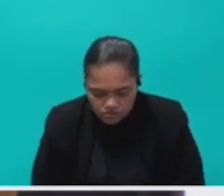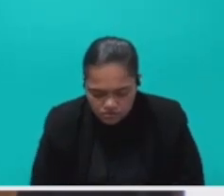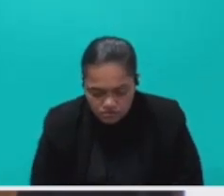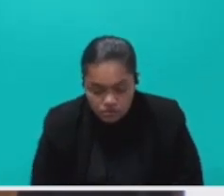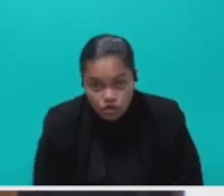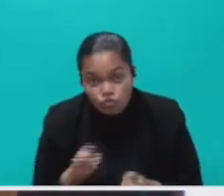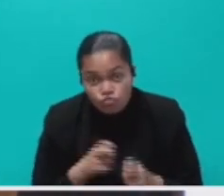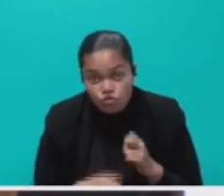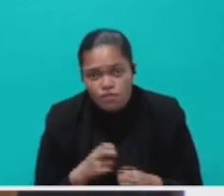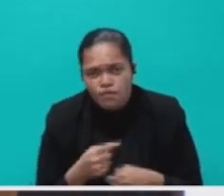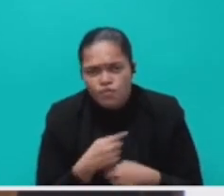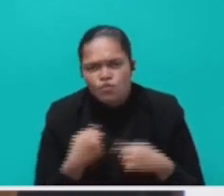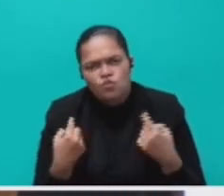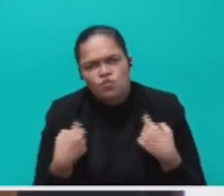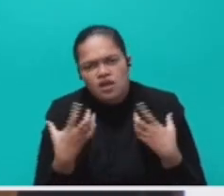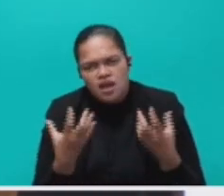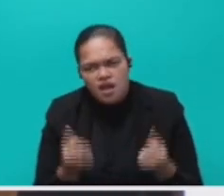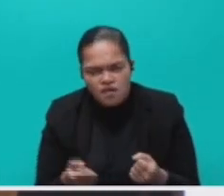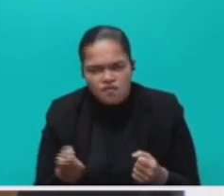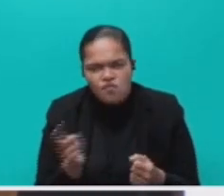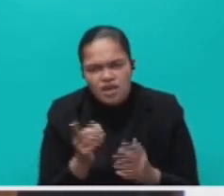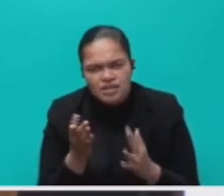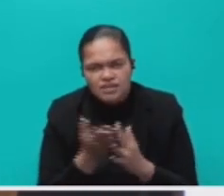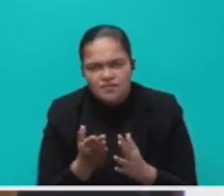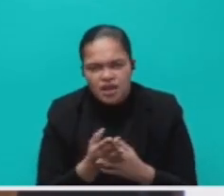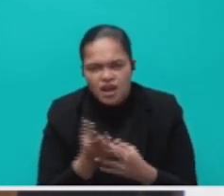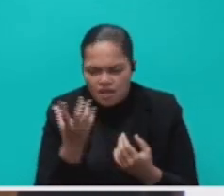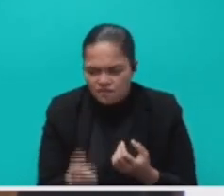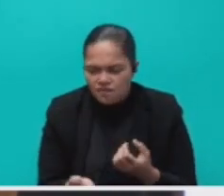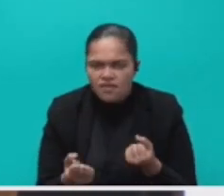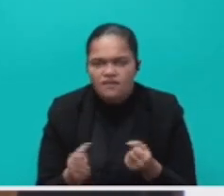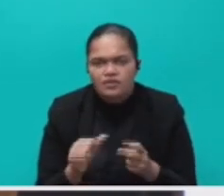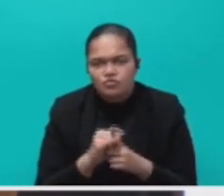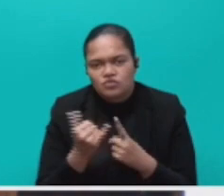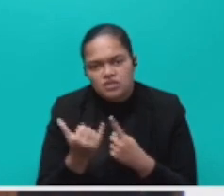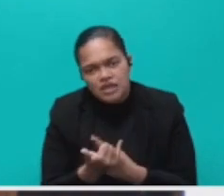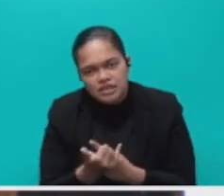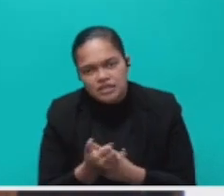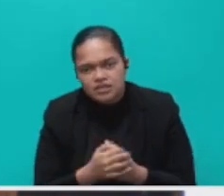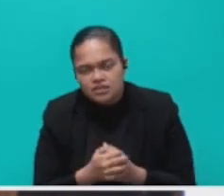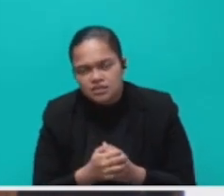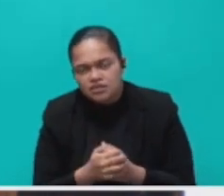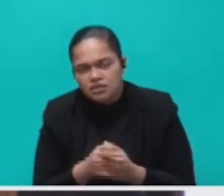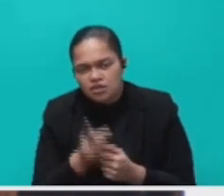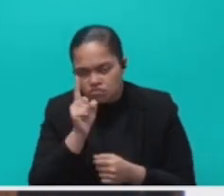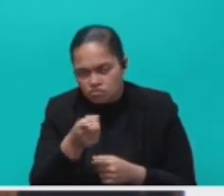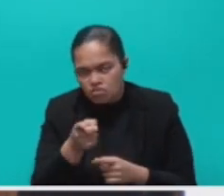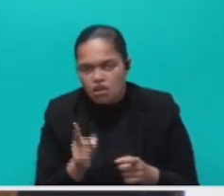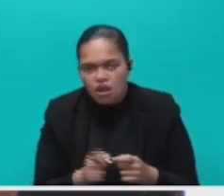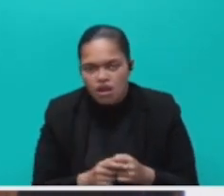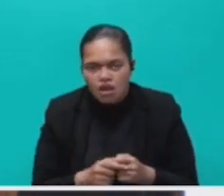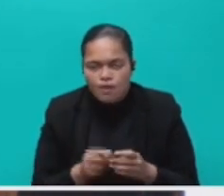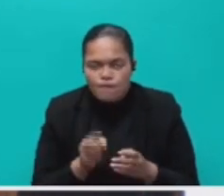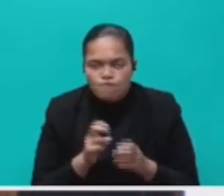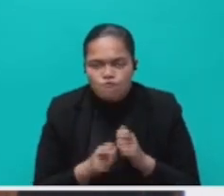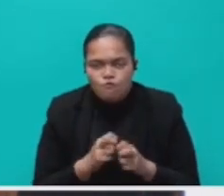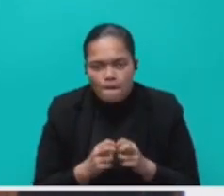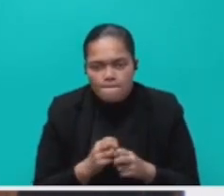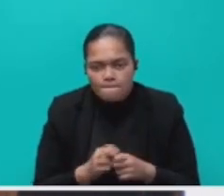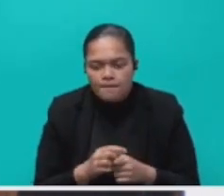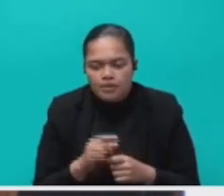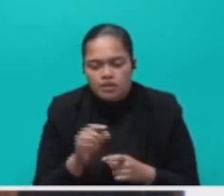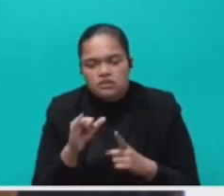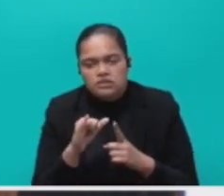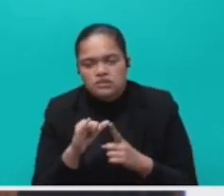The problem we have is the divide that exists in our society. That's the problem. The